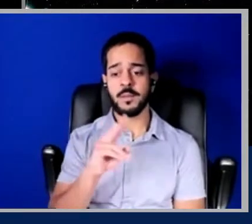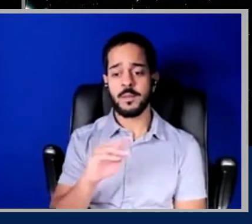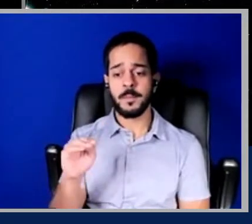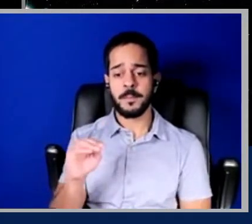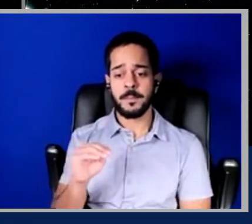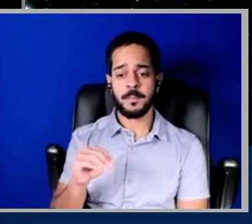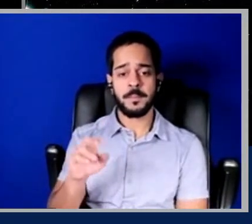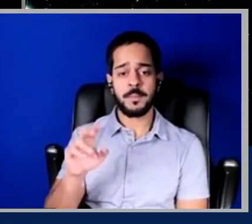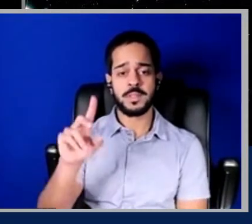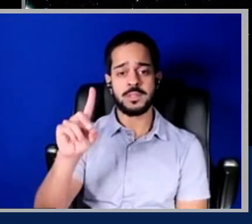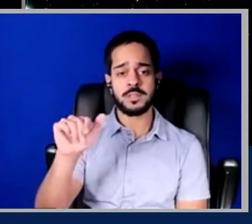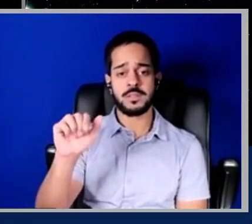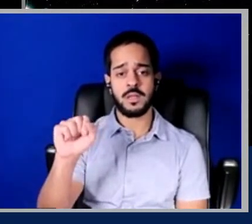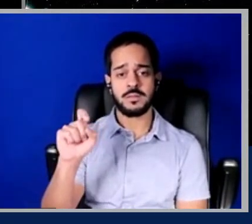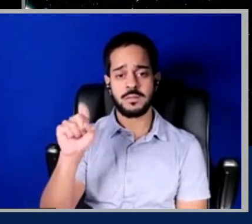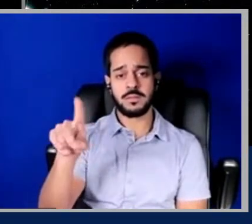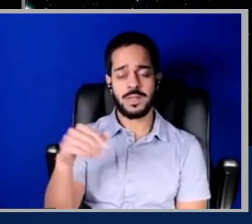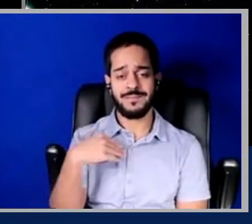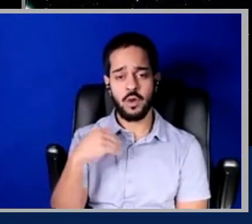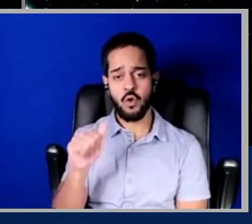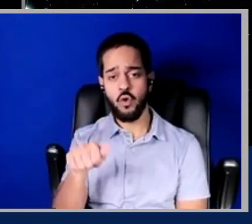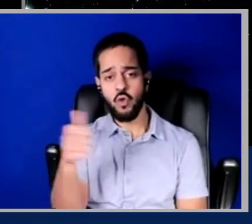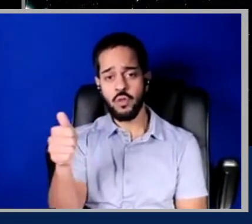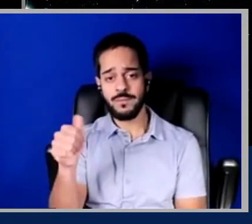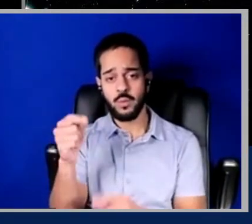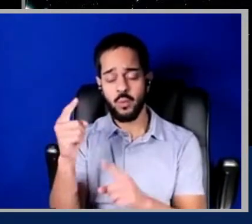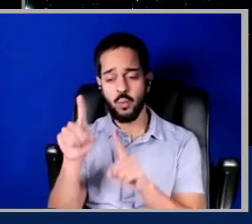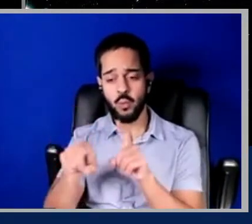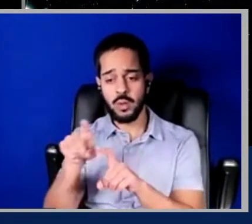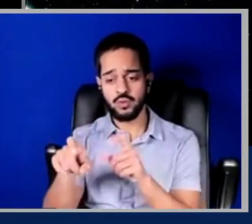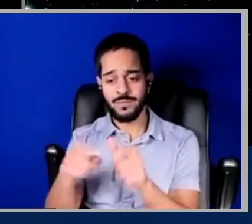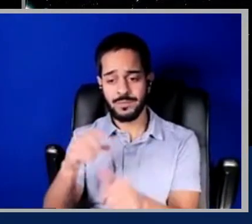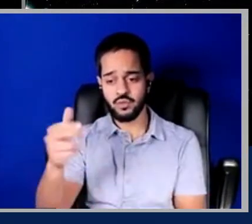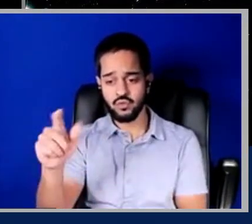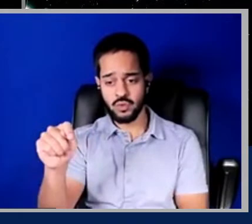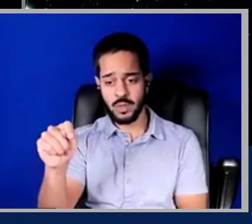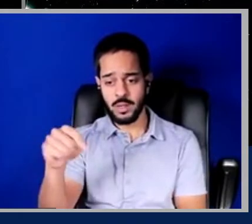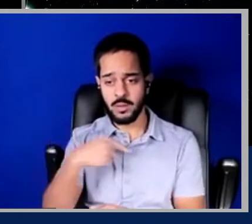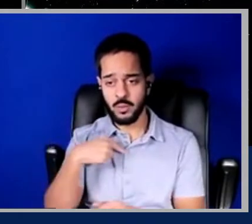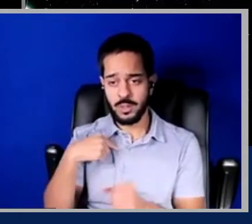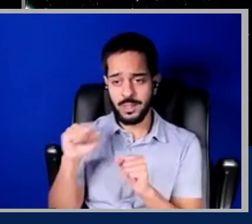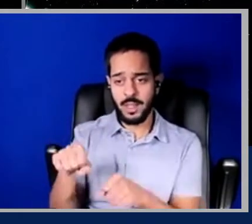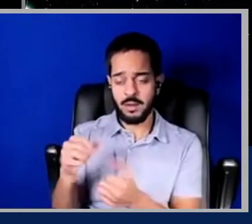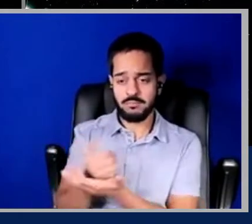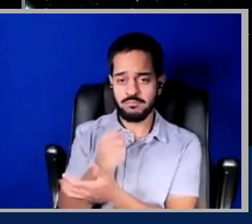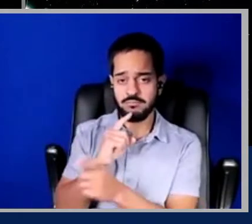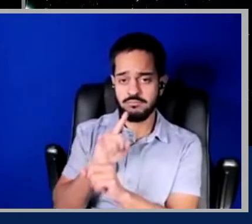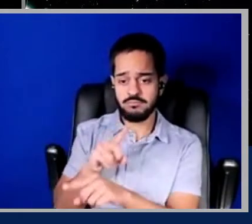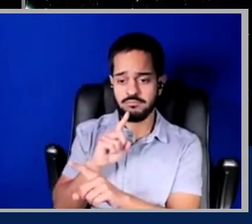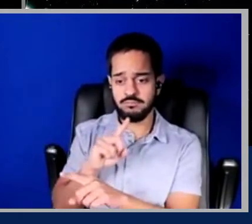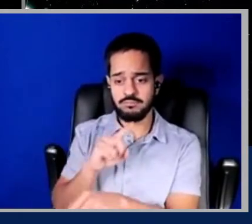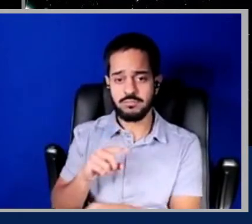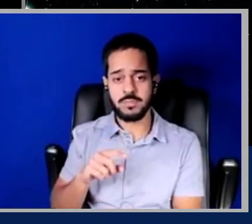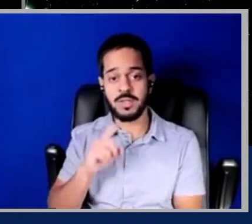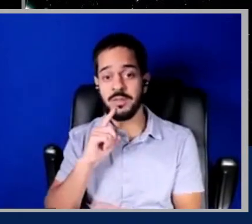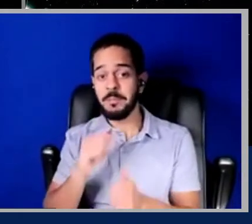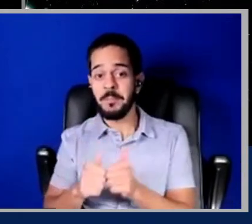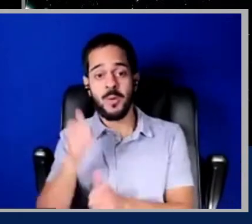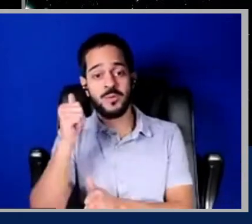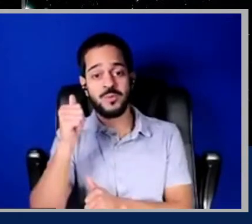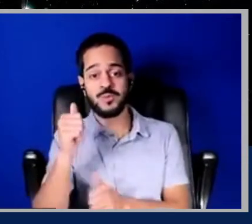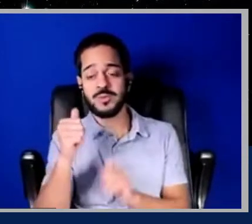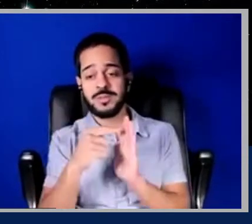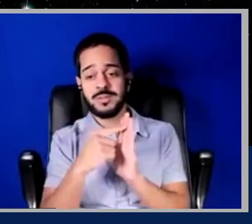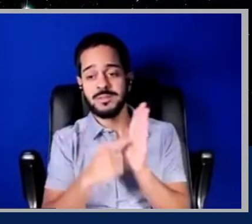Das, are there actual other questions from chat that people would like to ask of Kim and Alicia? Mostly. Besides joining their class